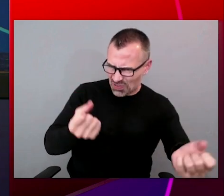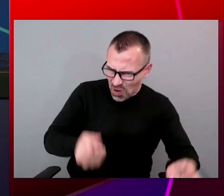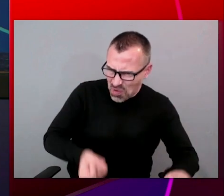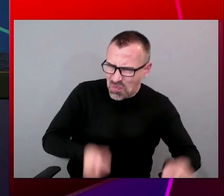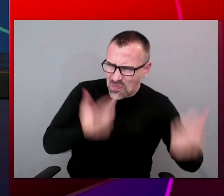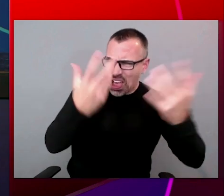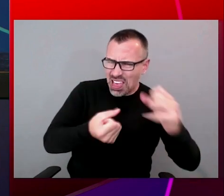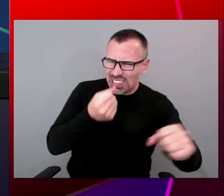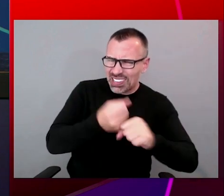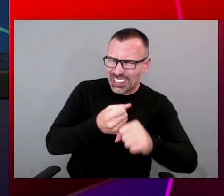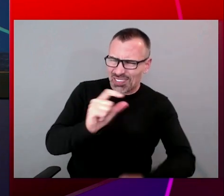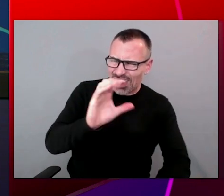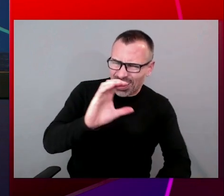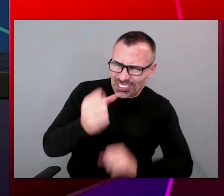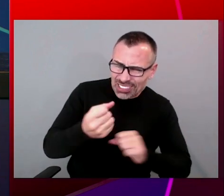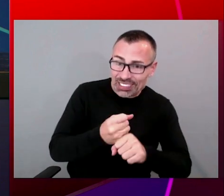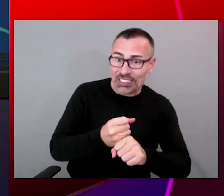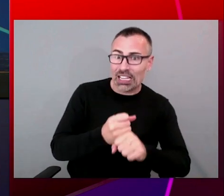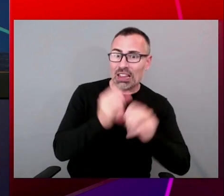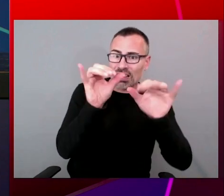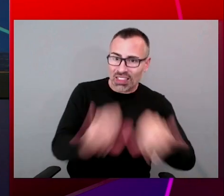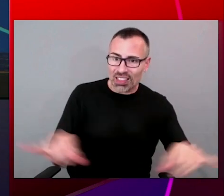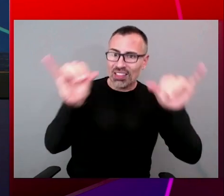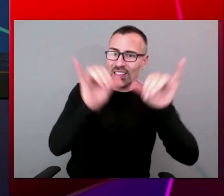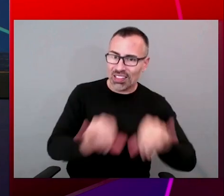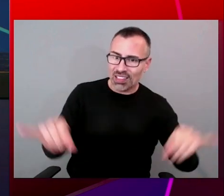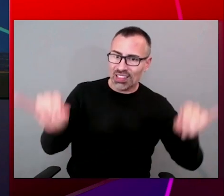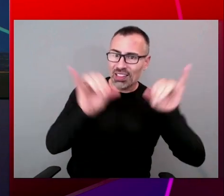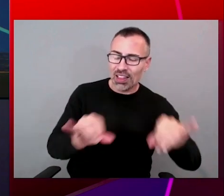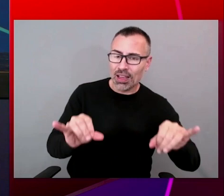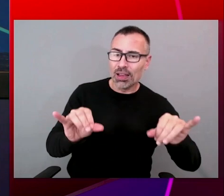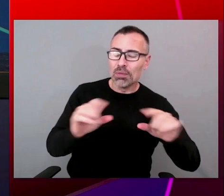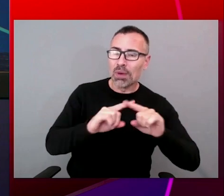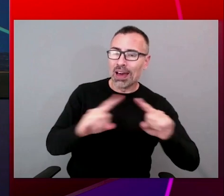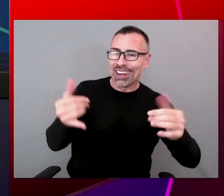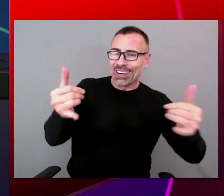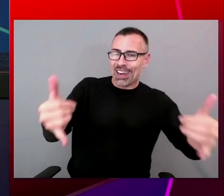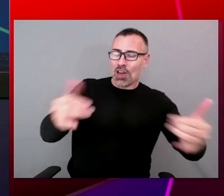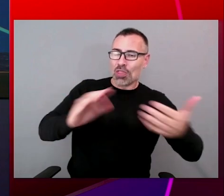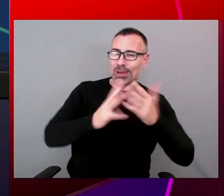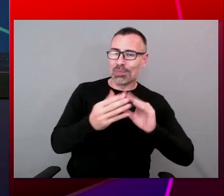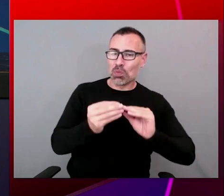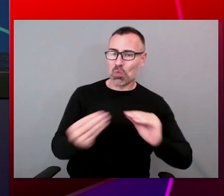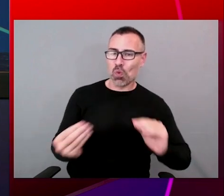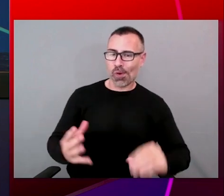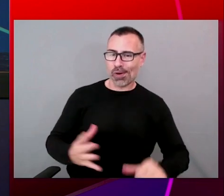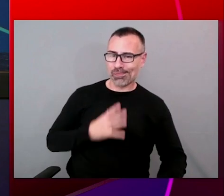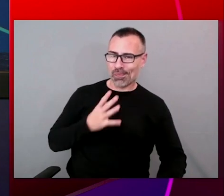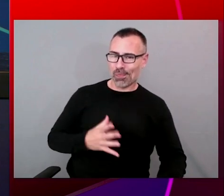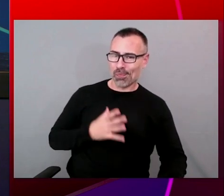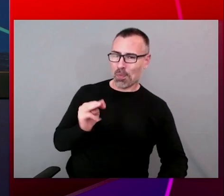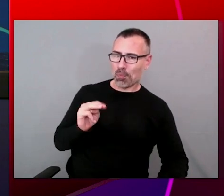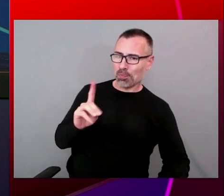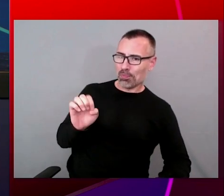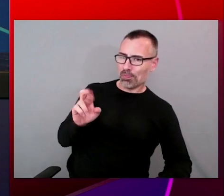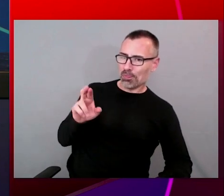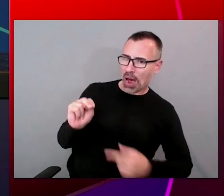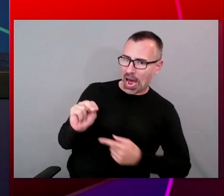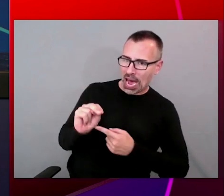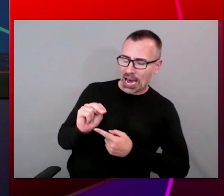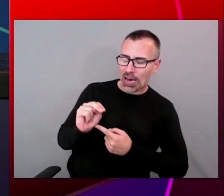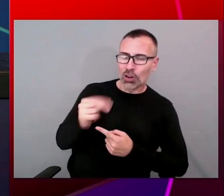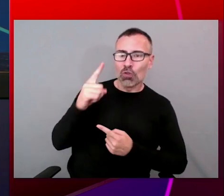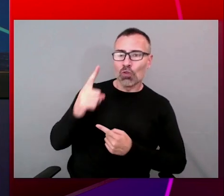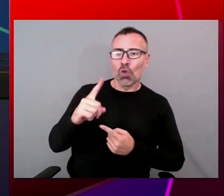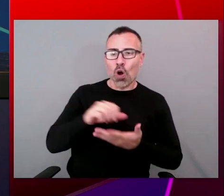been doing the same thing over and over again, but you're seeing they're modernizing the way that they go about their business to reduce waste, but also